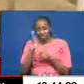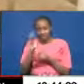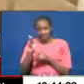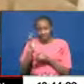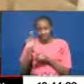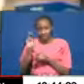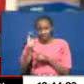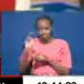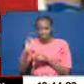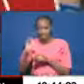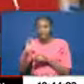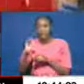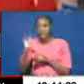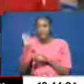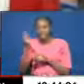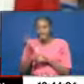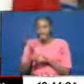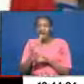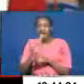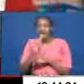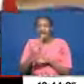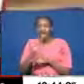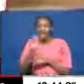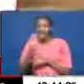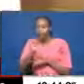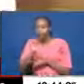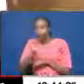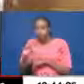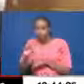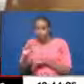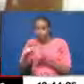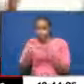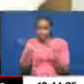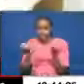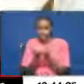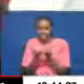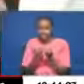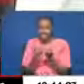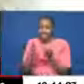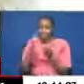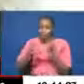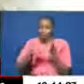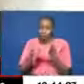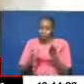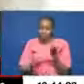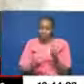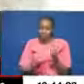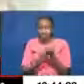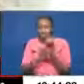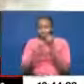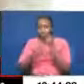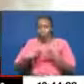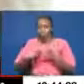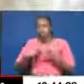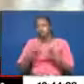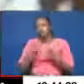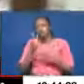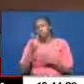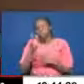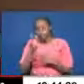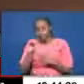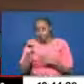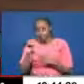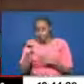Cross Society have rolled out a livestock destocking program targeting 13 counties. Under the government-funded project, the Kenya